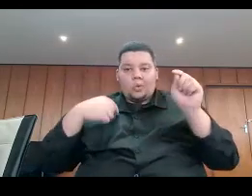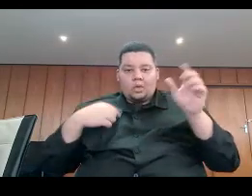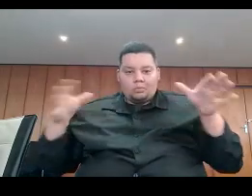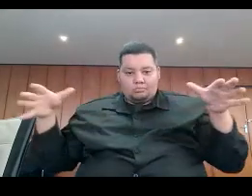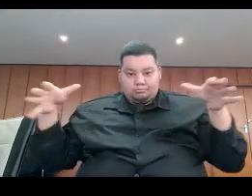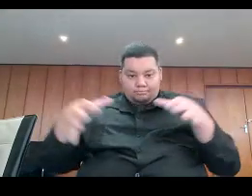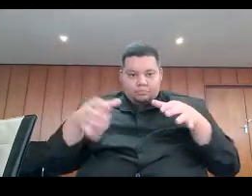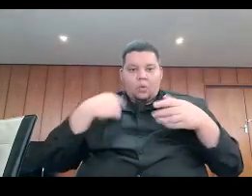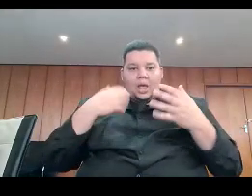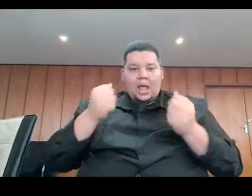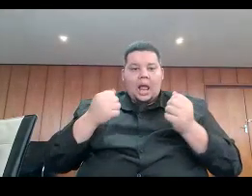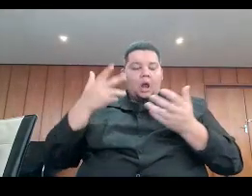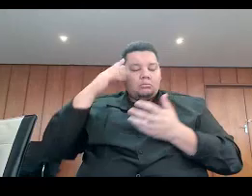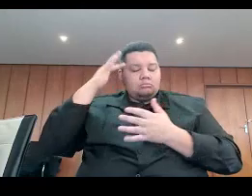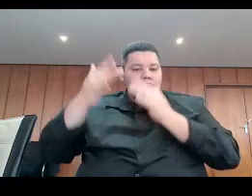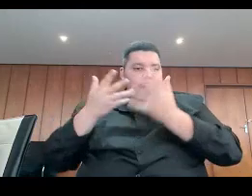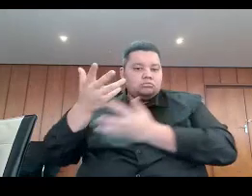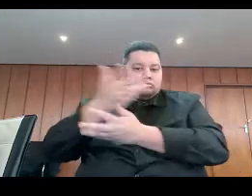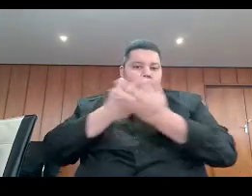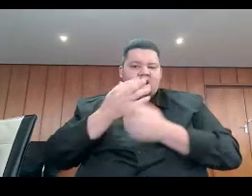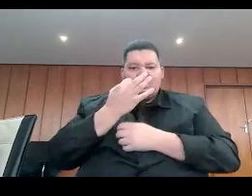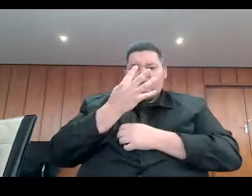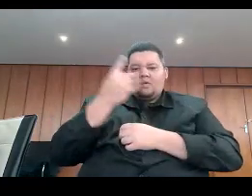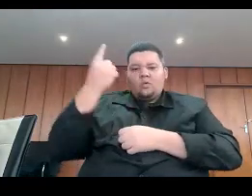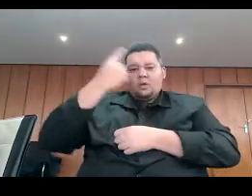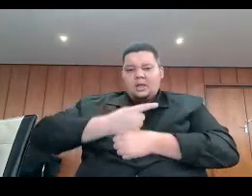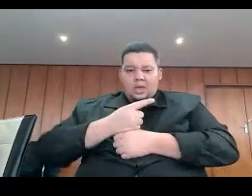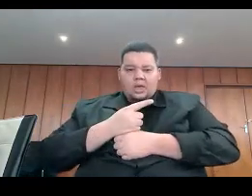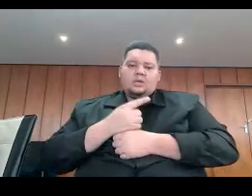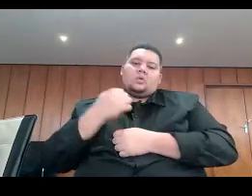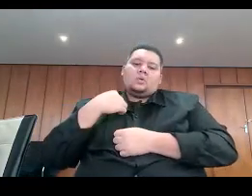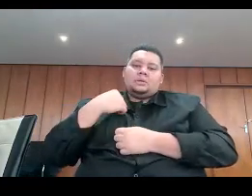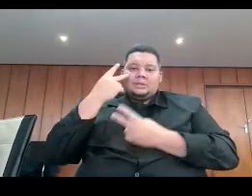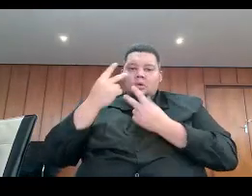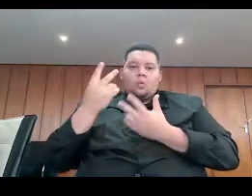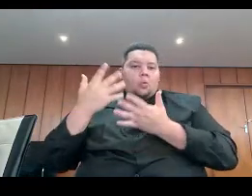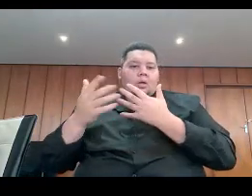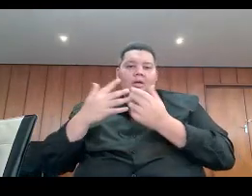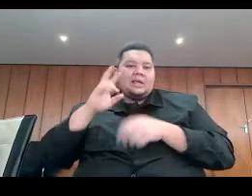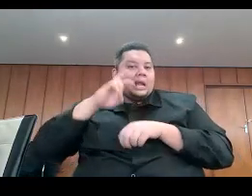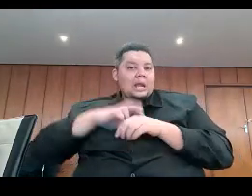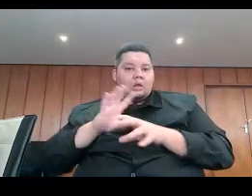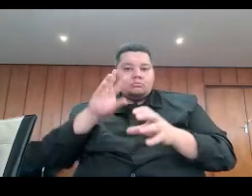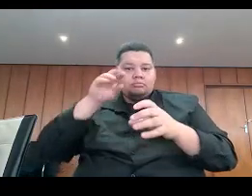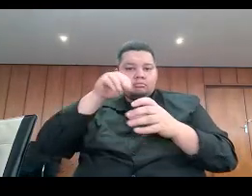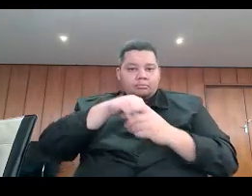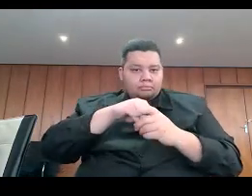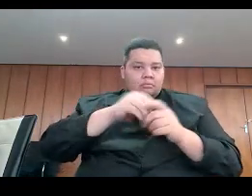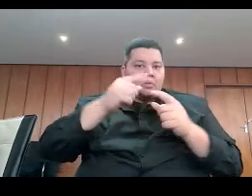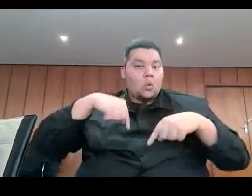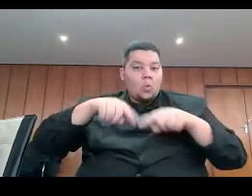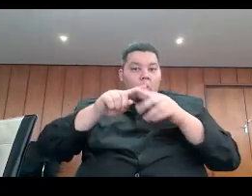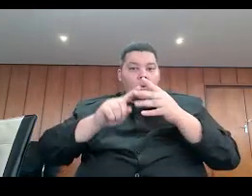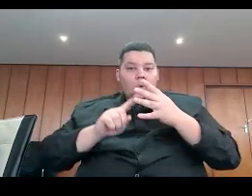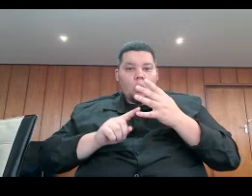a brainstorming for 3-4 days on what needs to go in there. And it was an all-inclusive